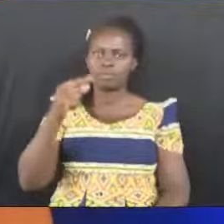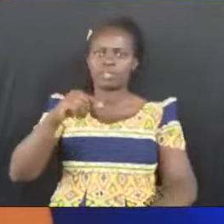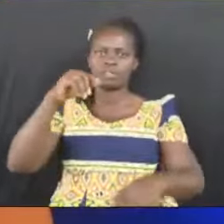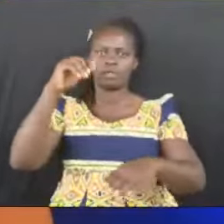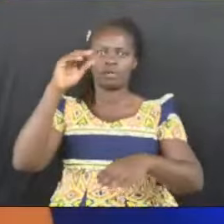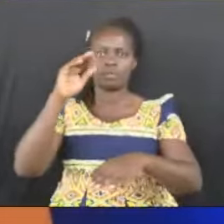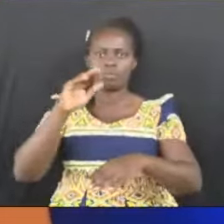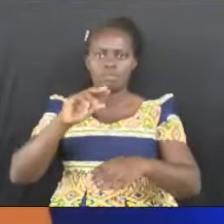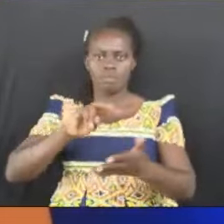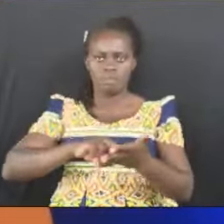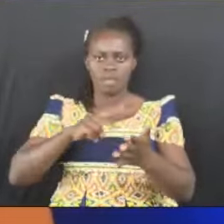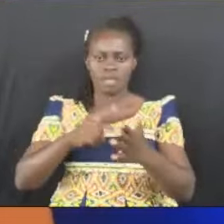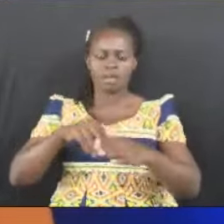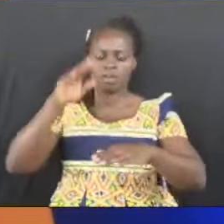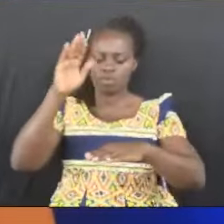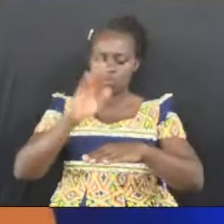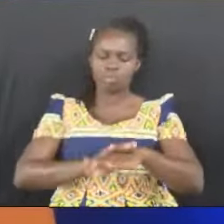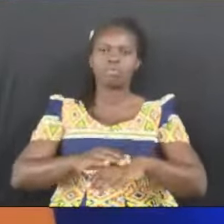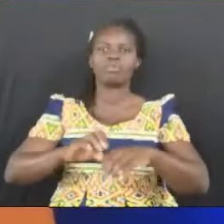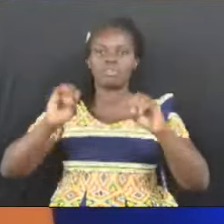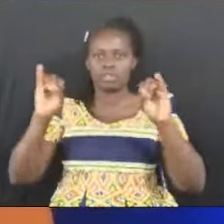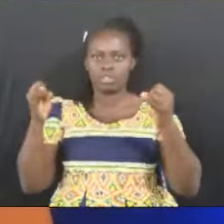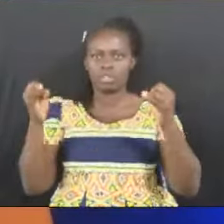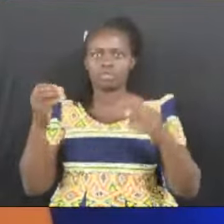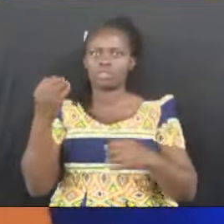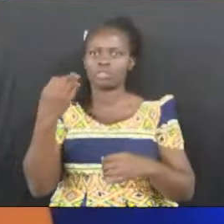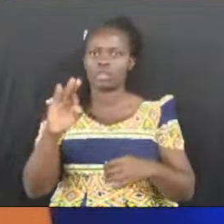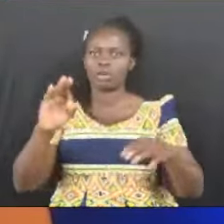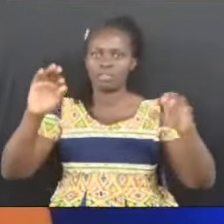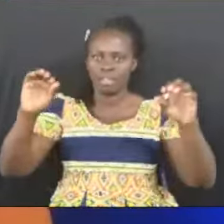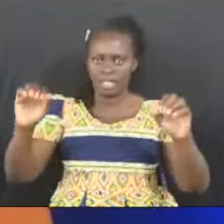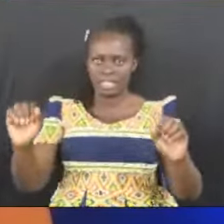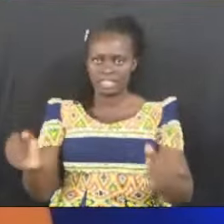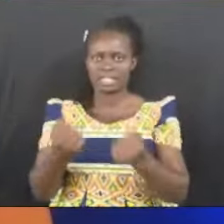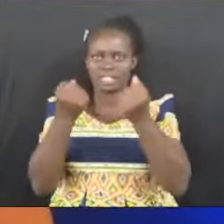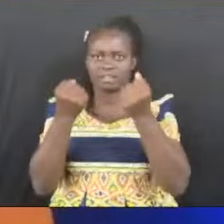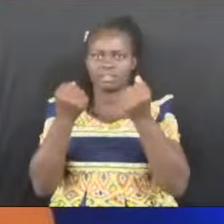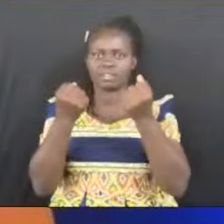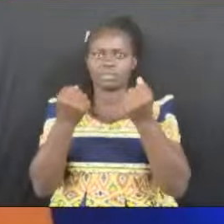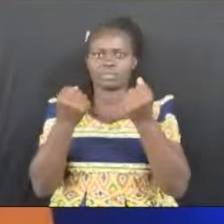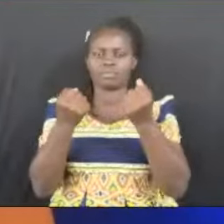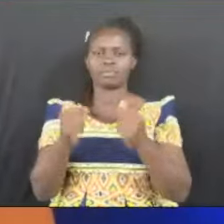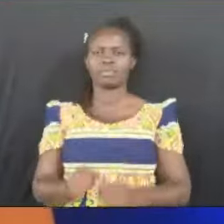of salvation. But wait, salvation from what?